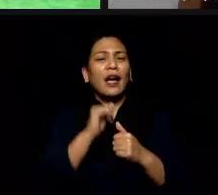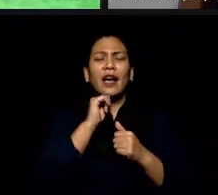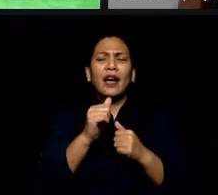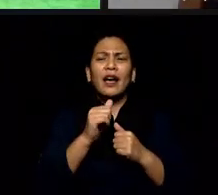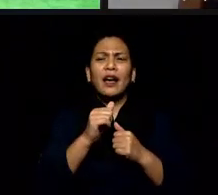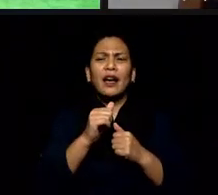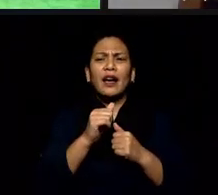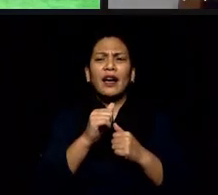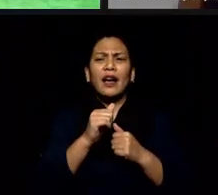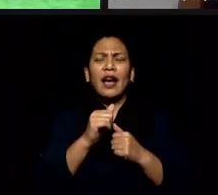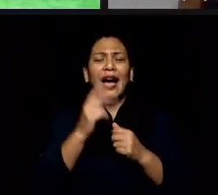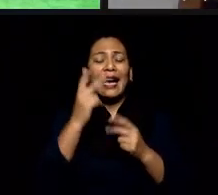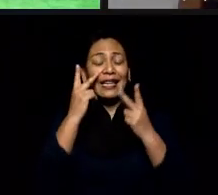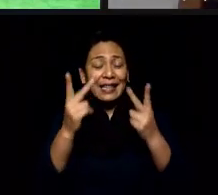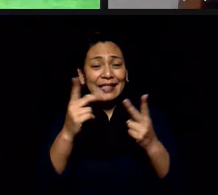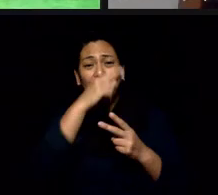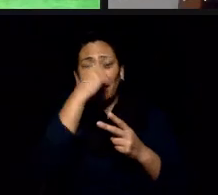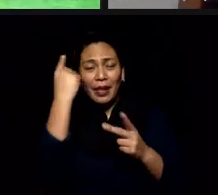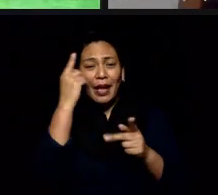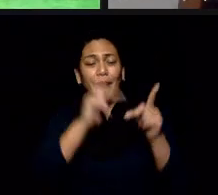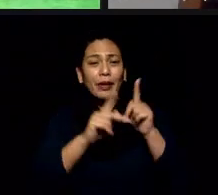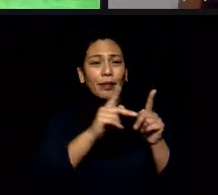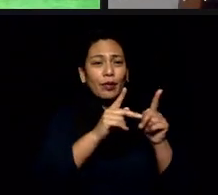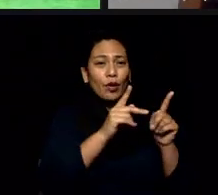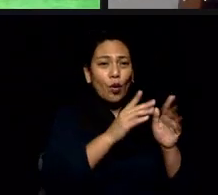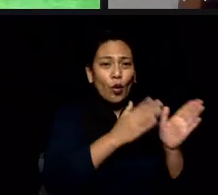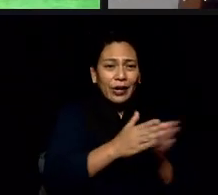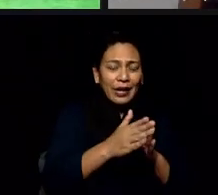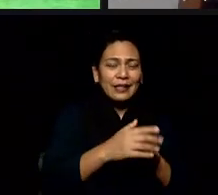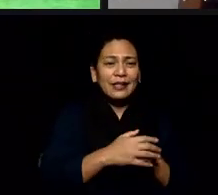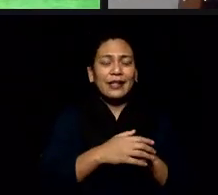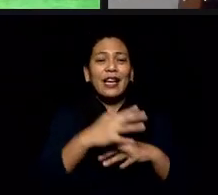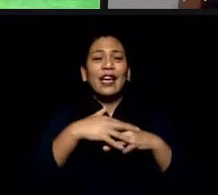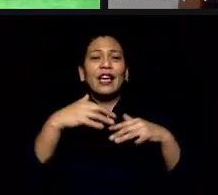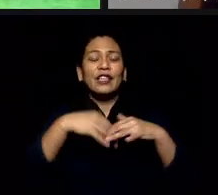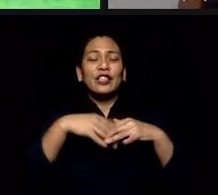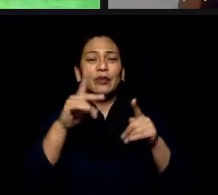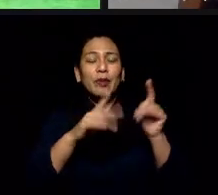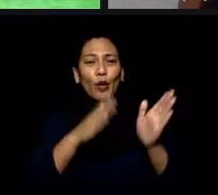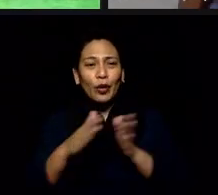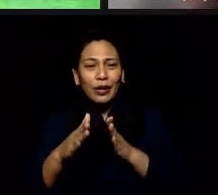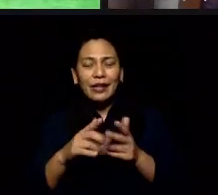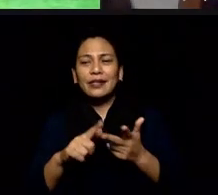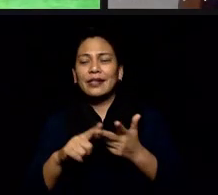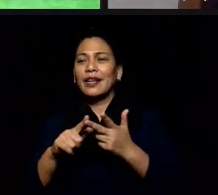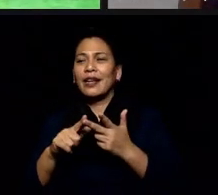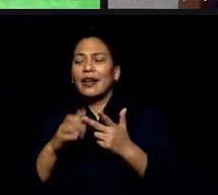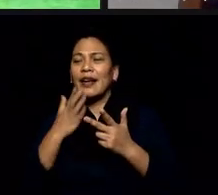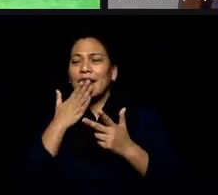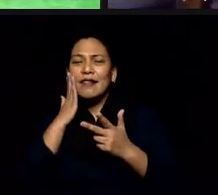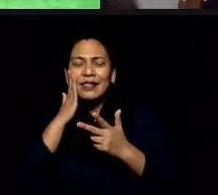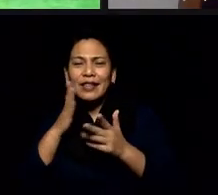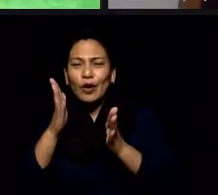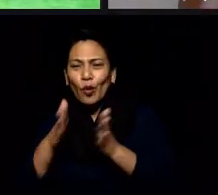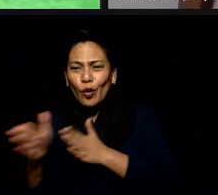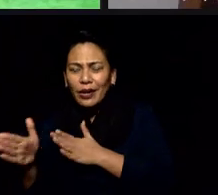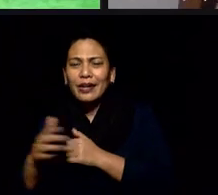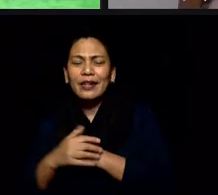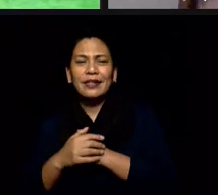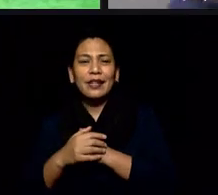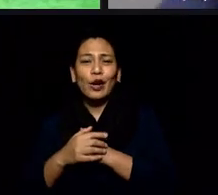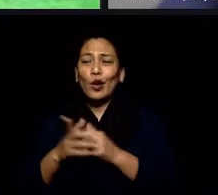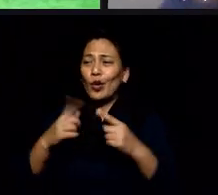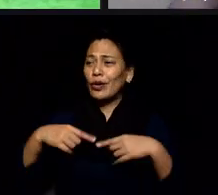I see Black people organizing. I see Indigenous people organizing. I see racialized people organizing. We're having conversations every fucking